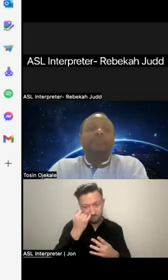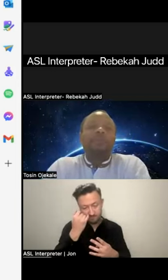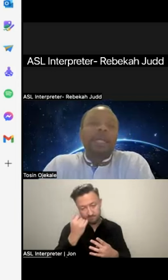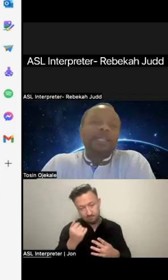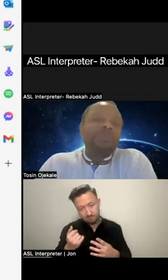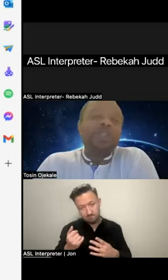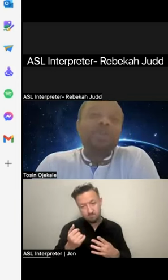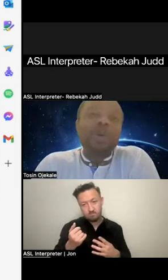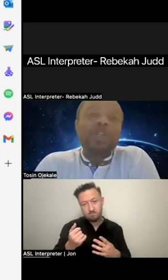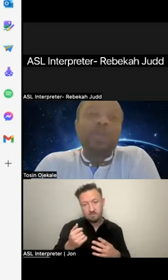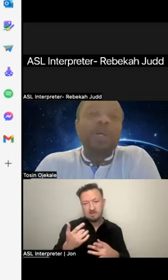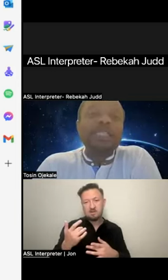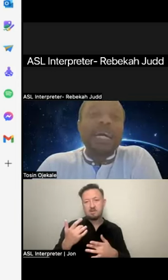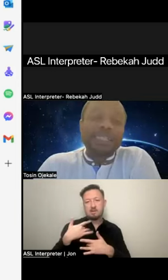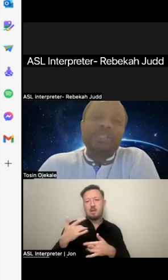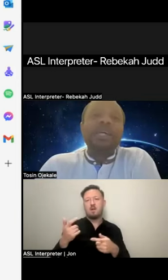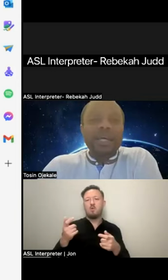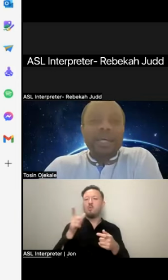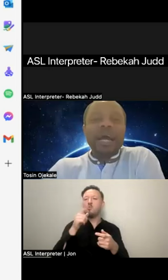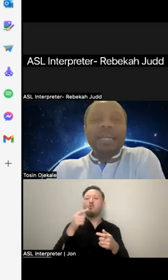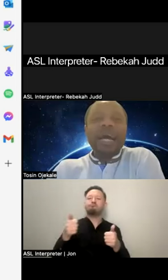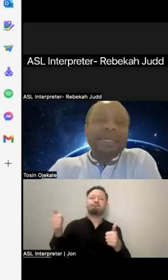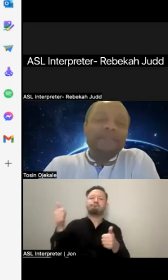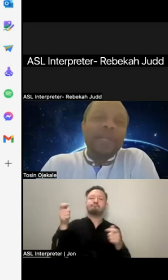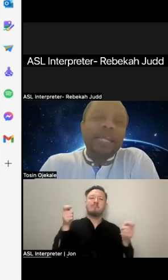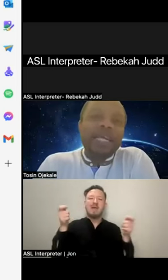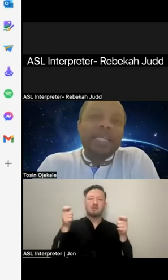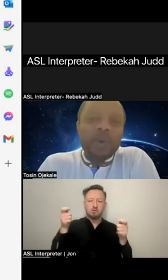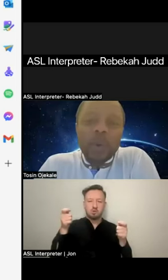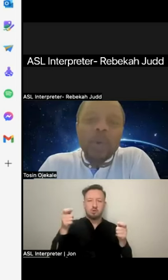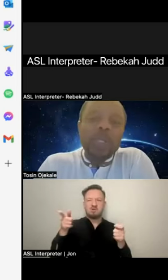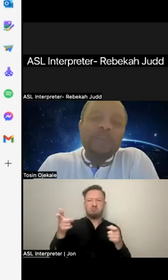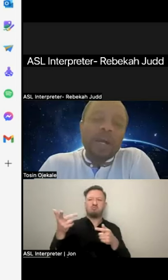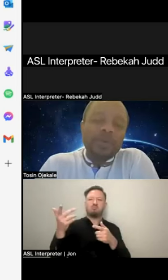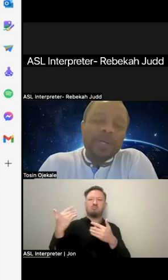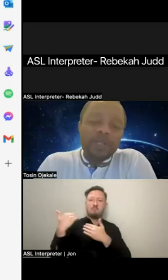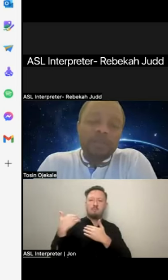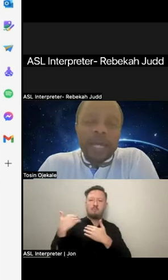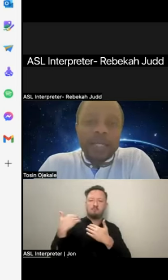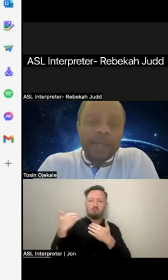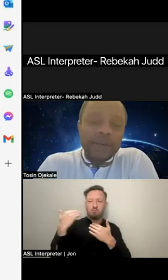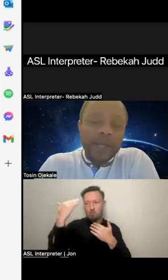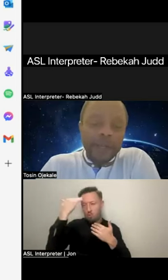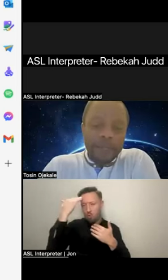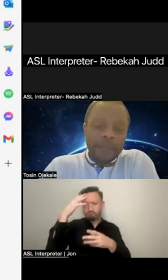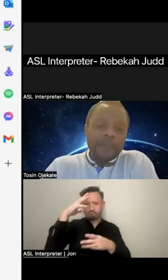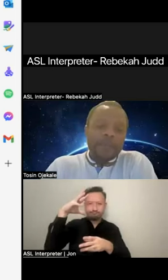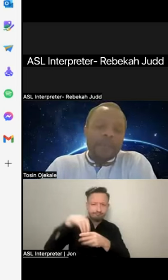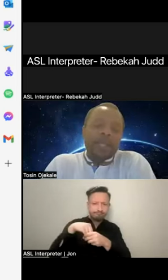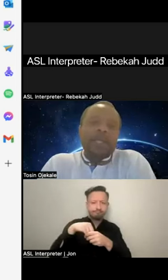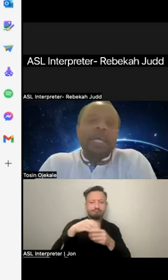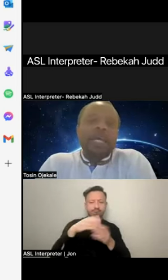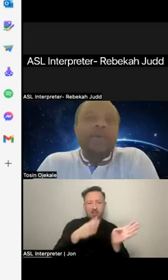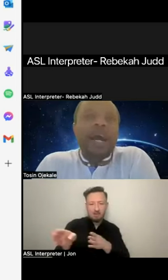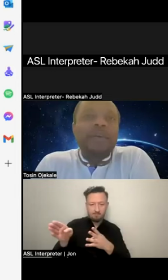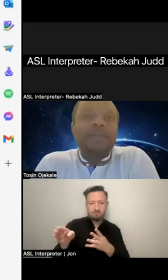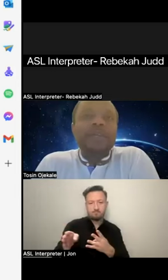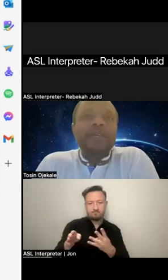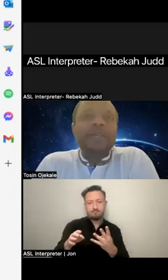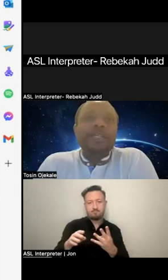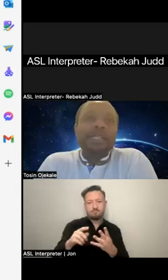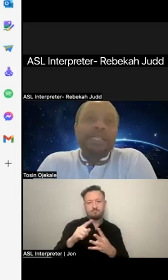in management too, but somebody that is an active player in the whole evacuation plan, okay? Then you